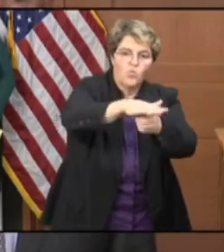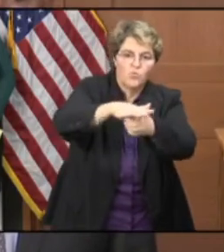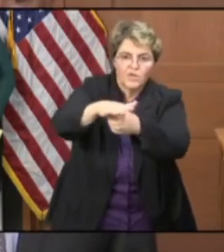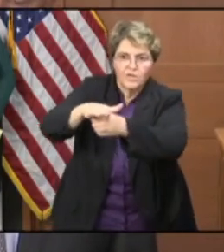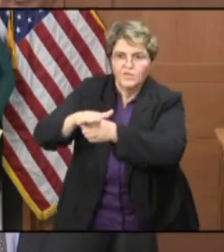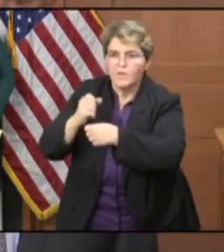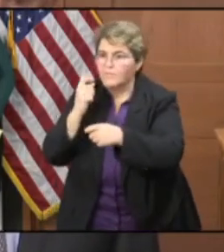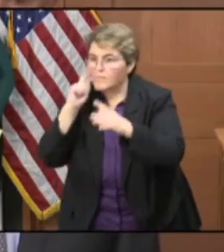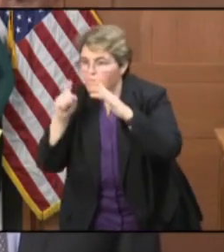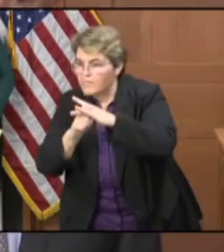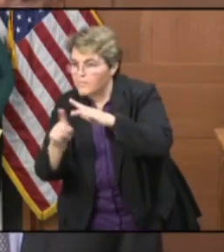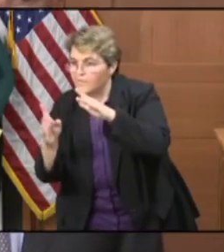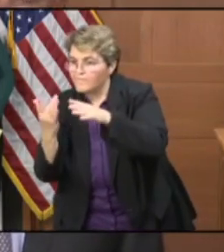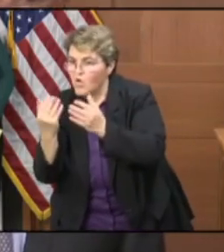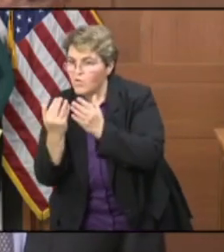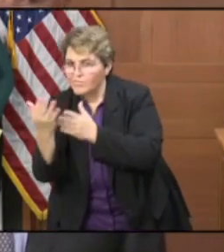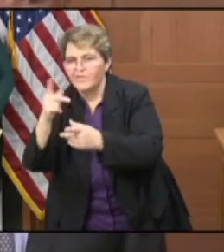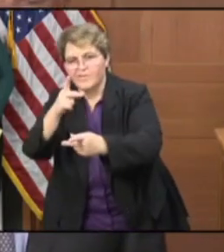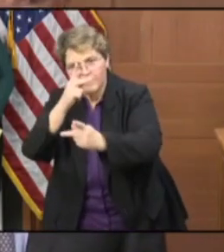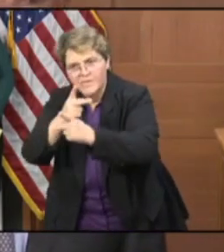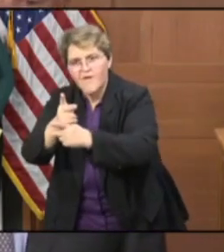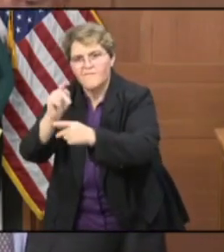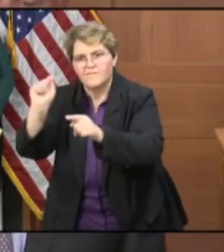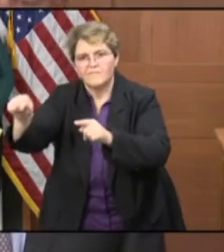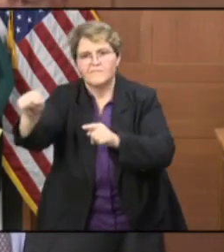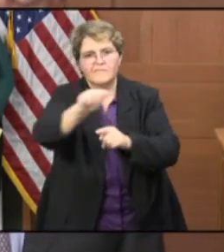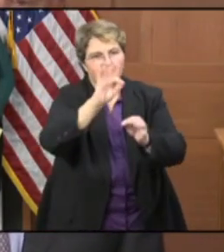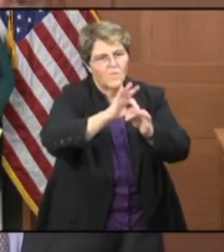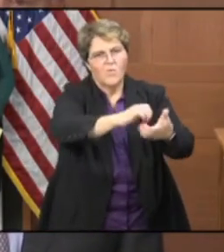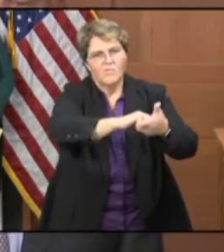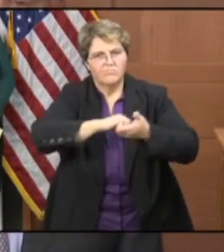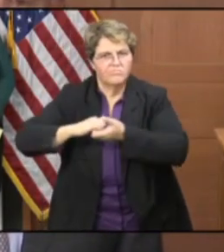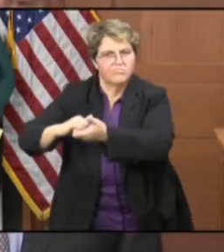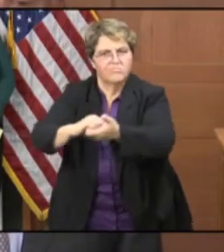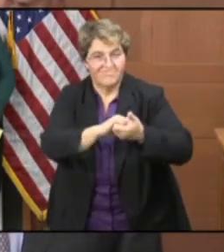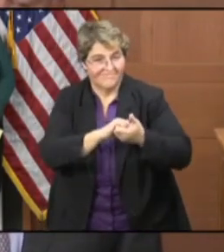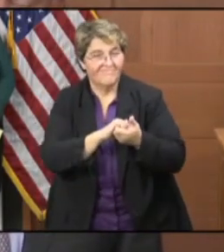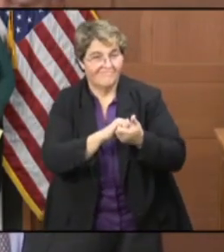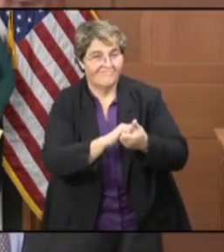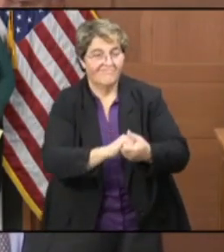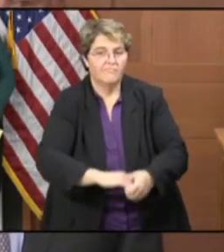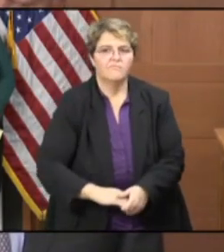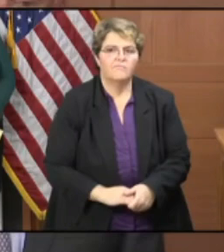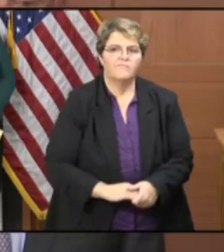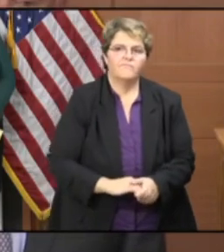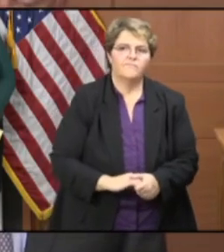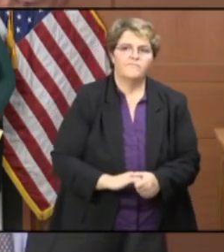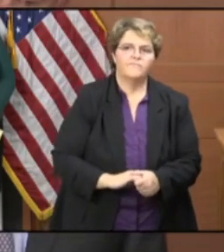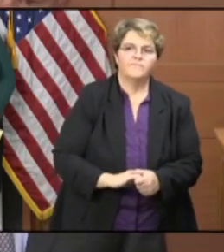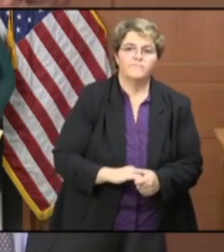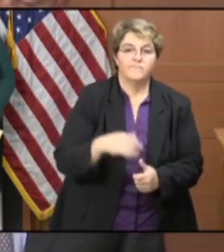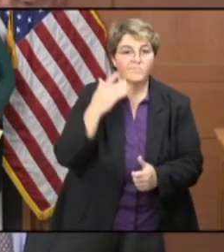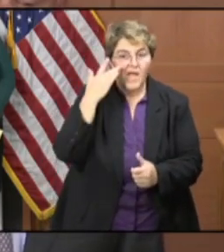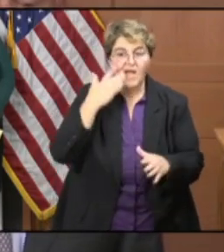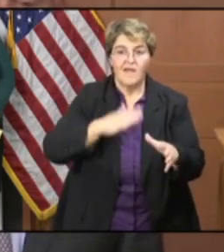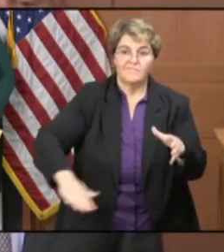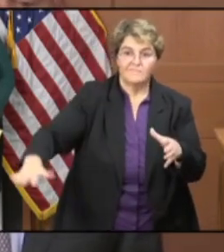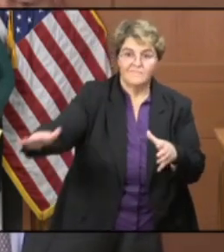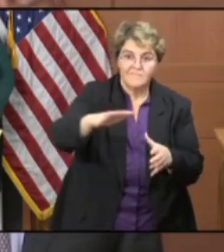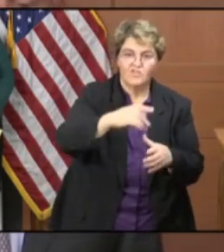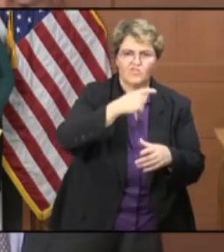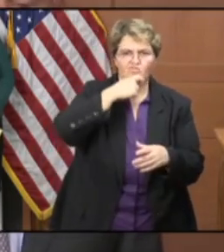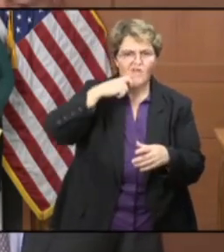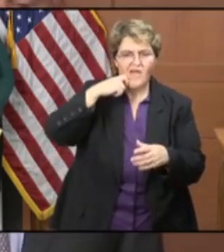emerging, especially as we know that we're going to be experiencing some very high or extreme or red flag days coming up later this